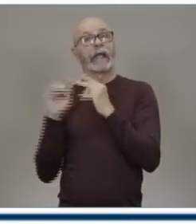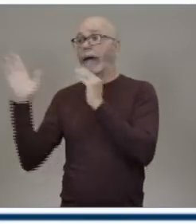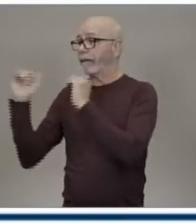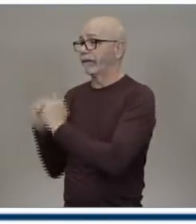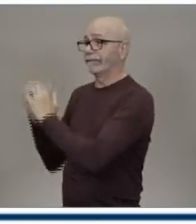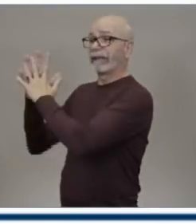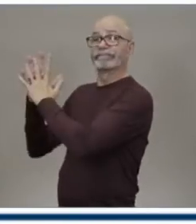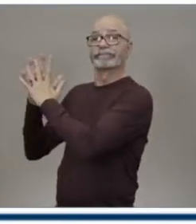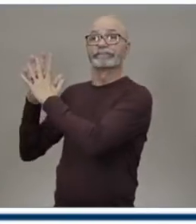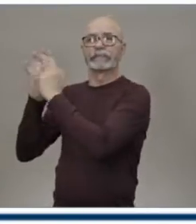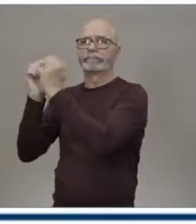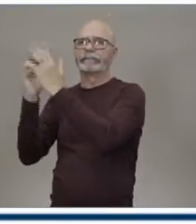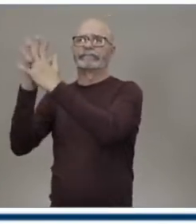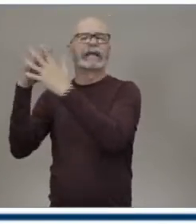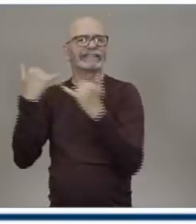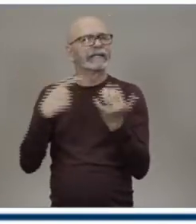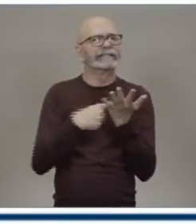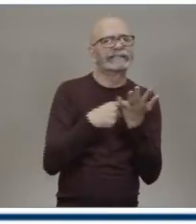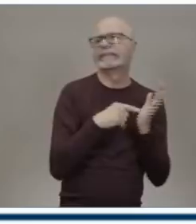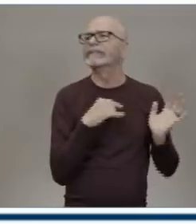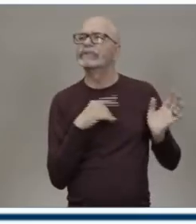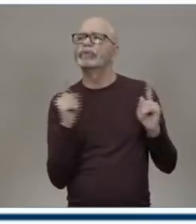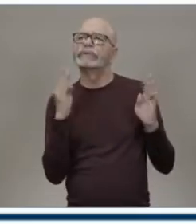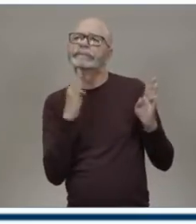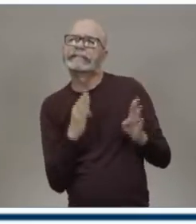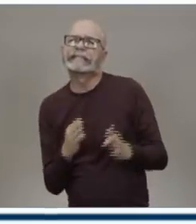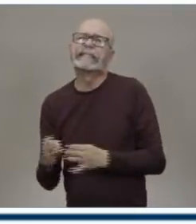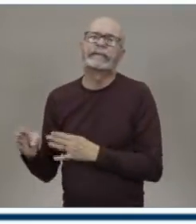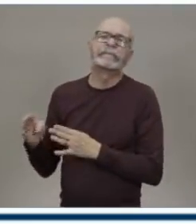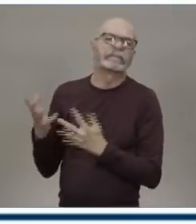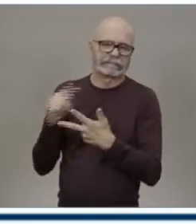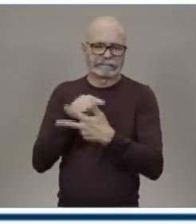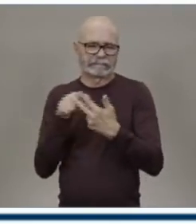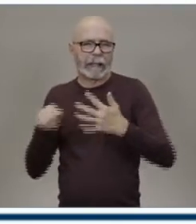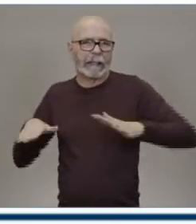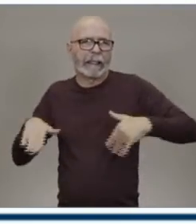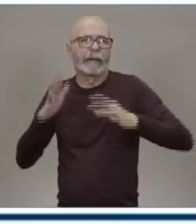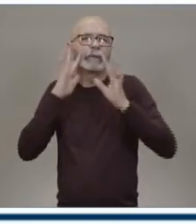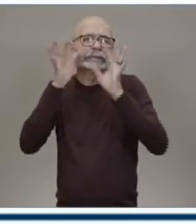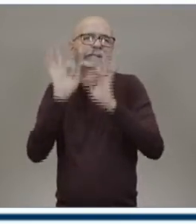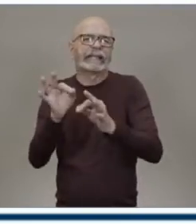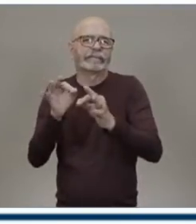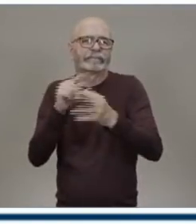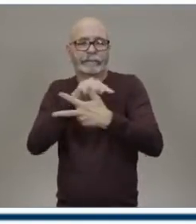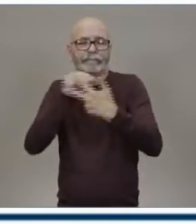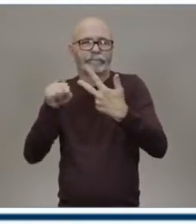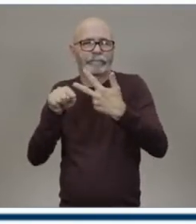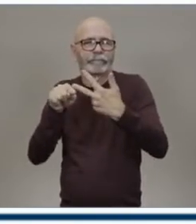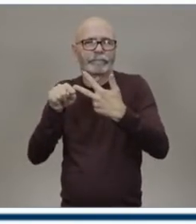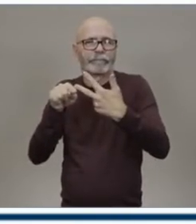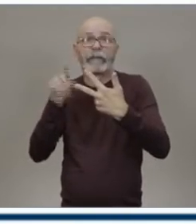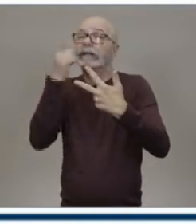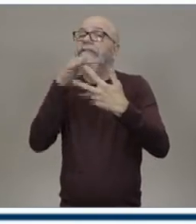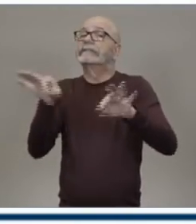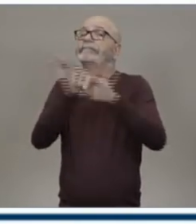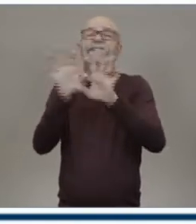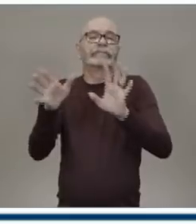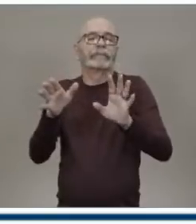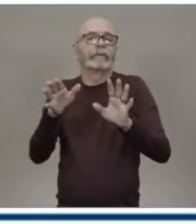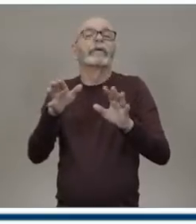well. They are clearly an important piece of our testing, focusing on communities where there may be university